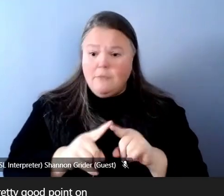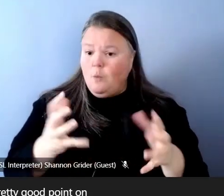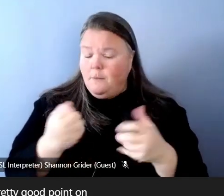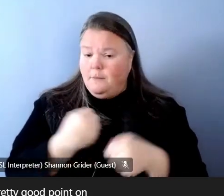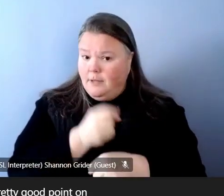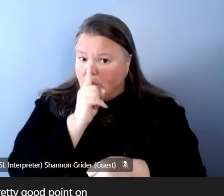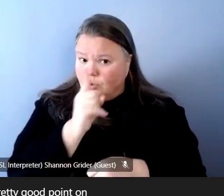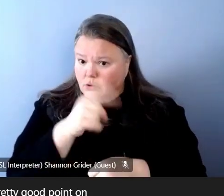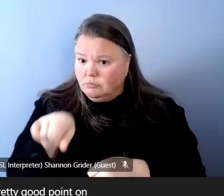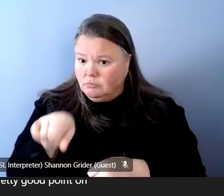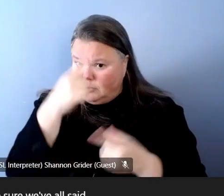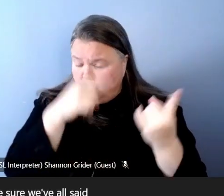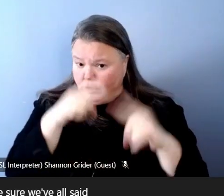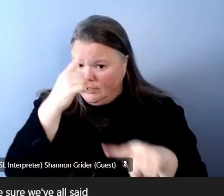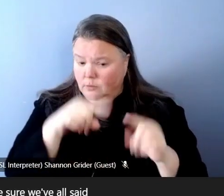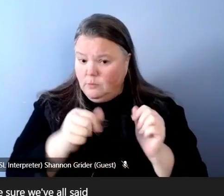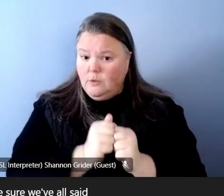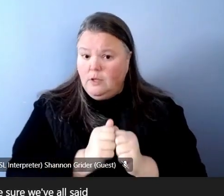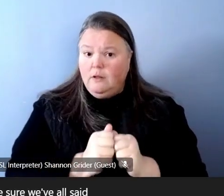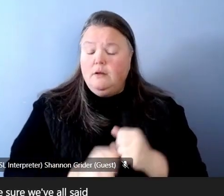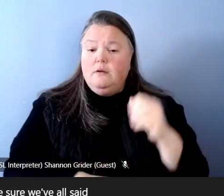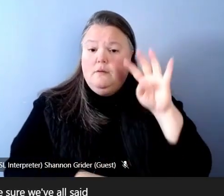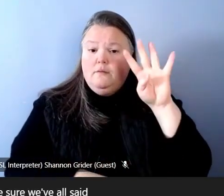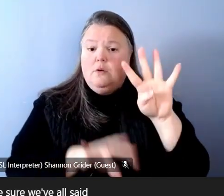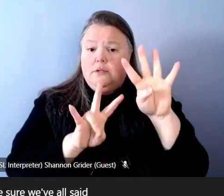all said what we need to.